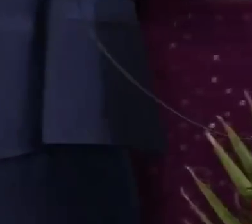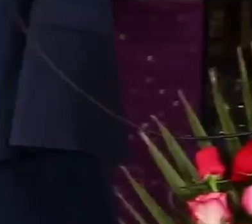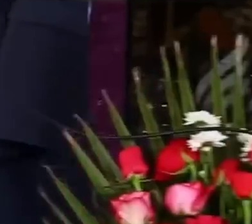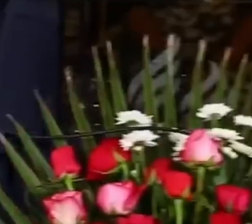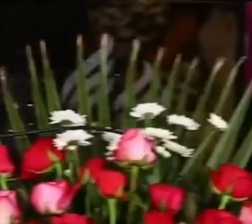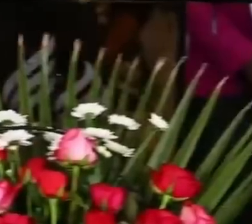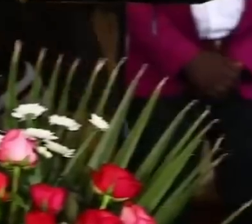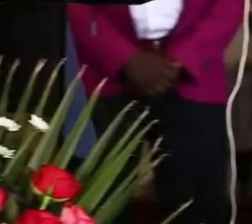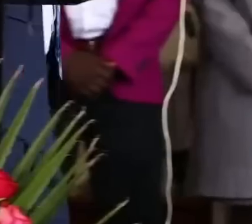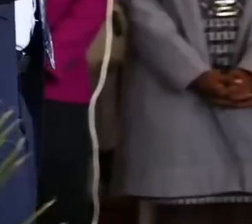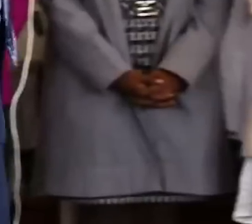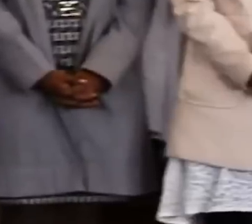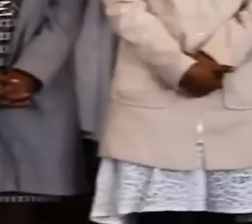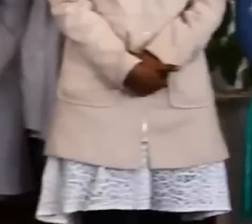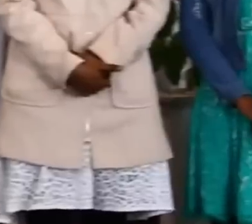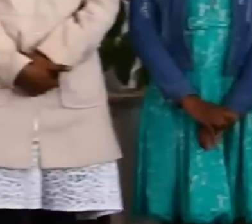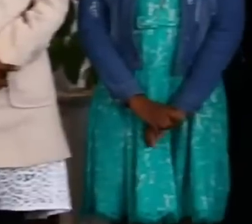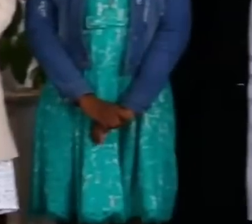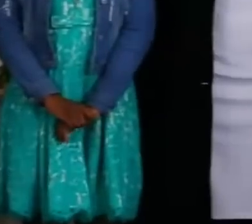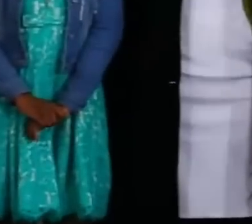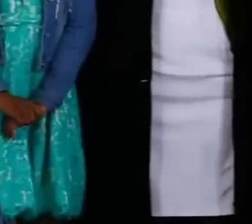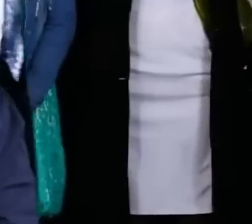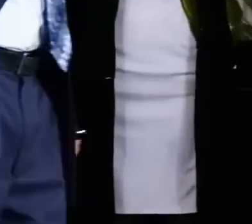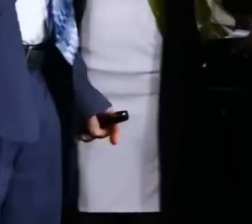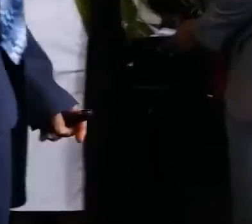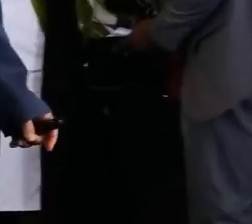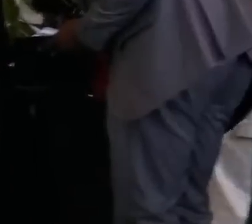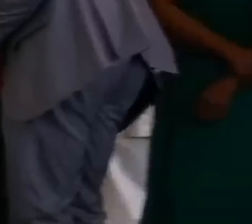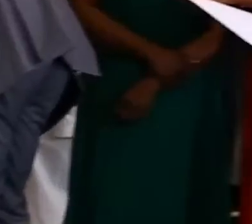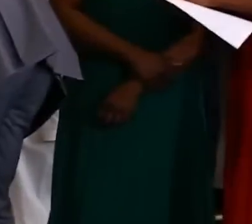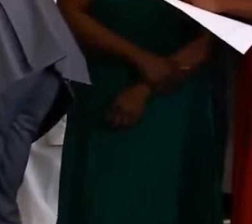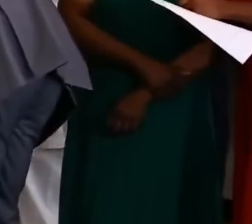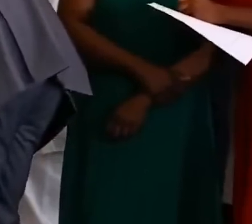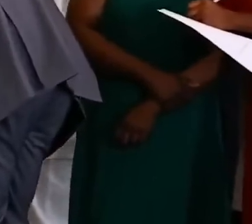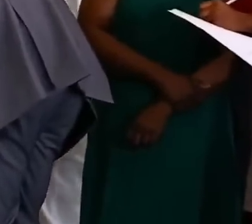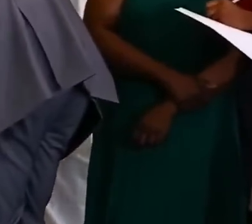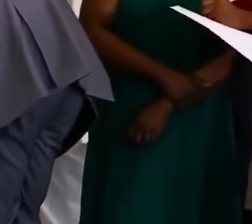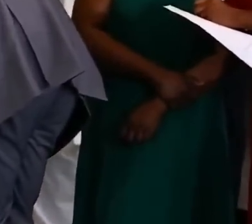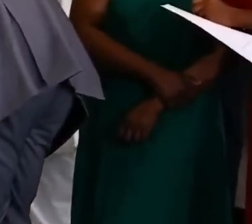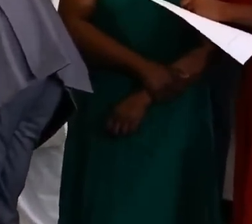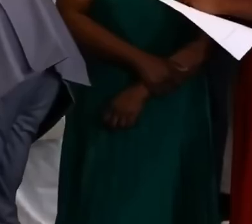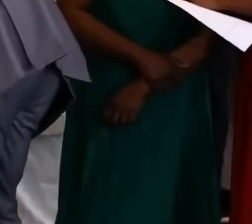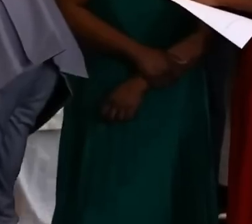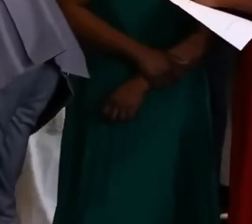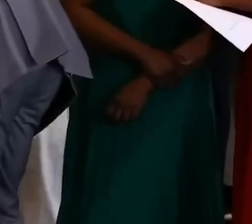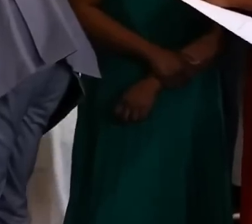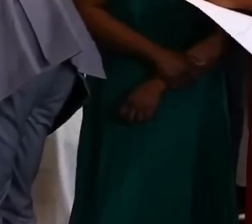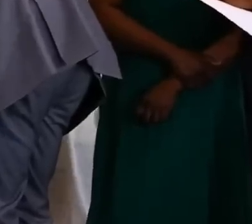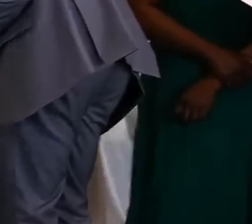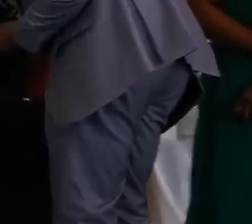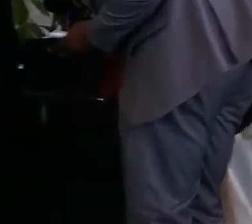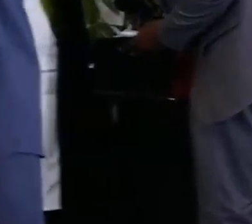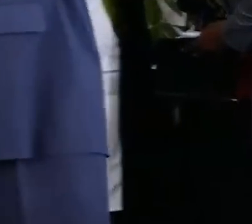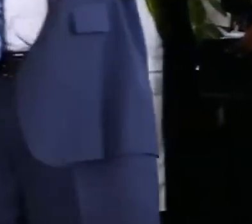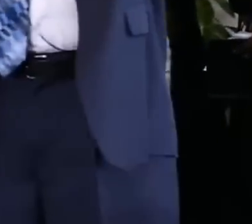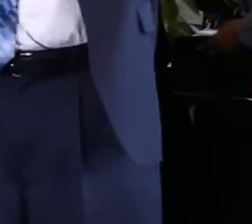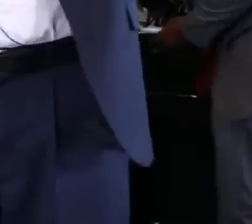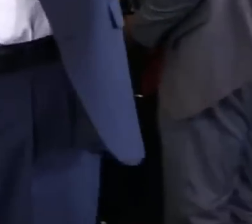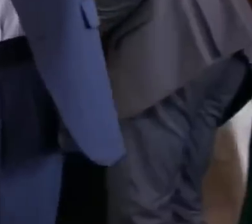decision. Oh, we are marching. We are marching upward. Open to Zion. God bless